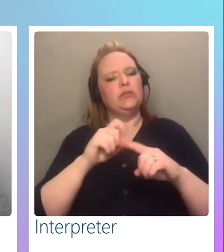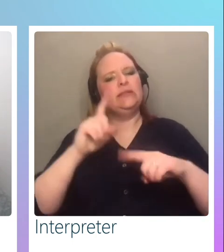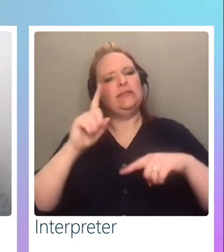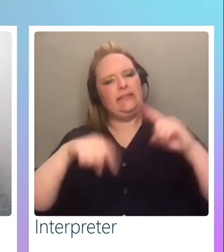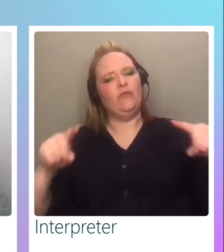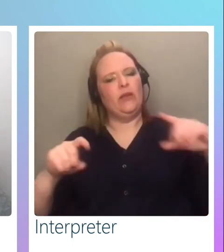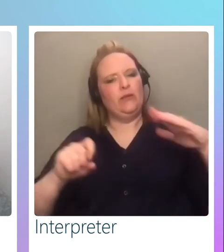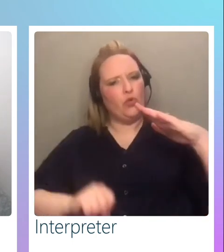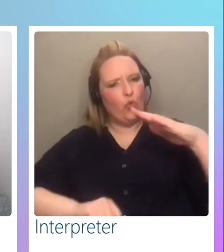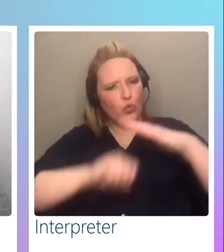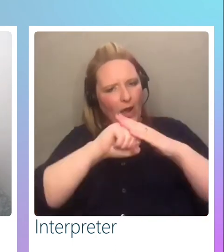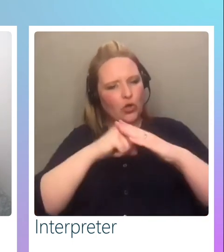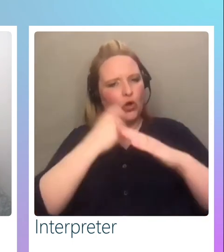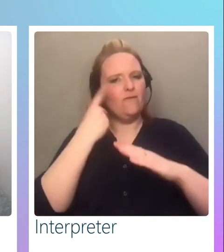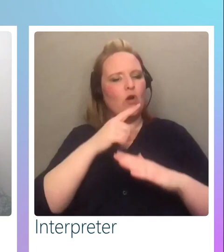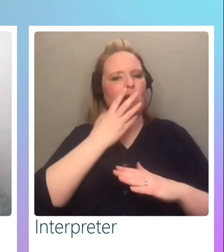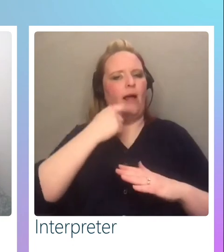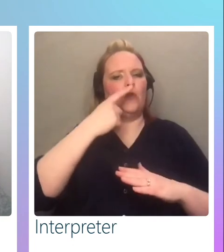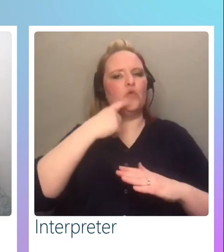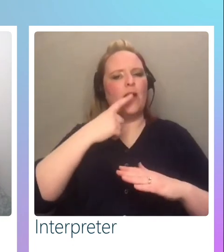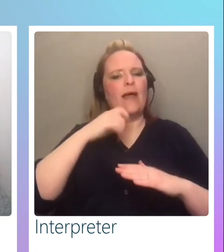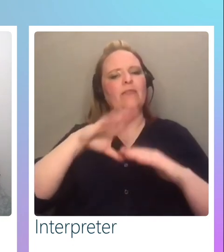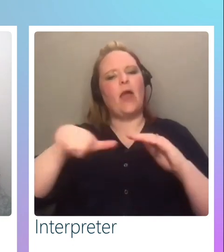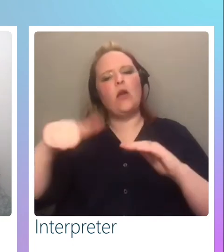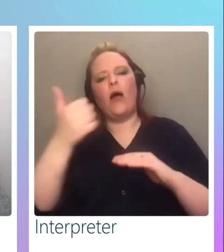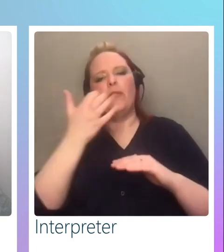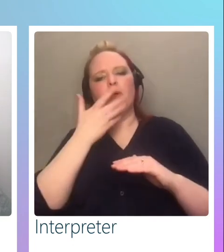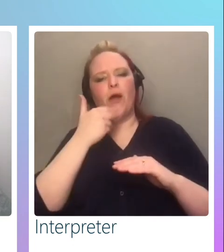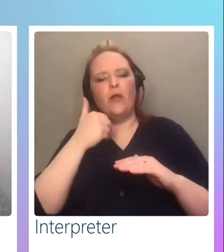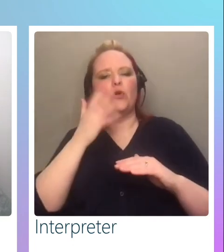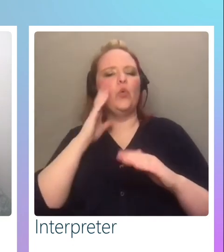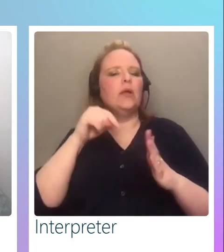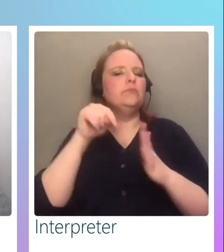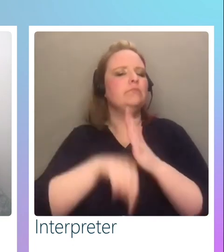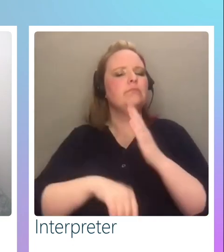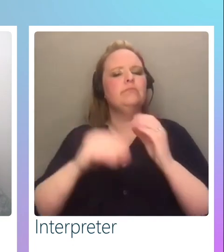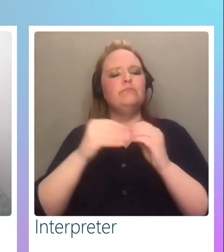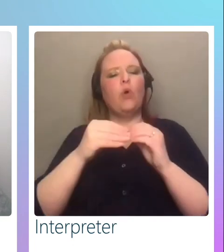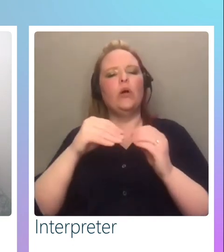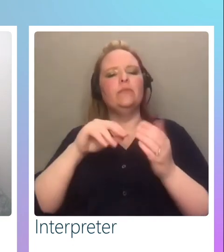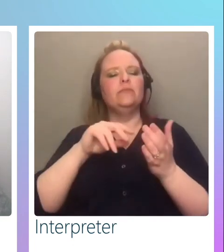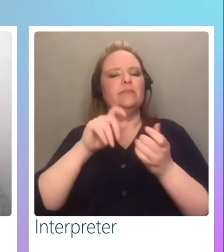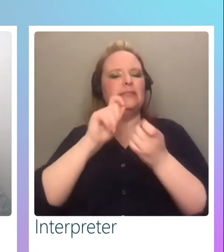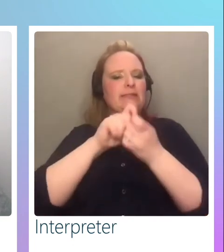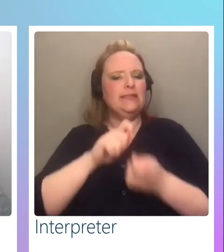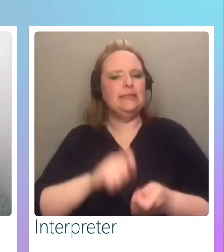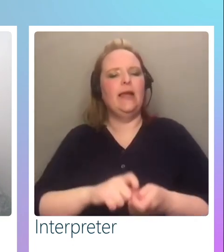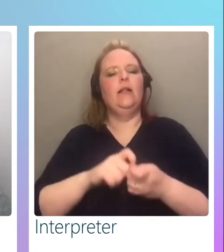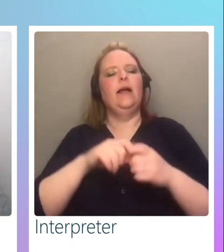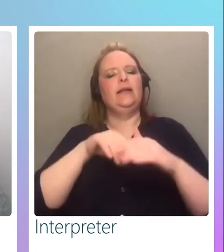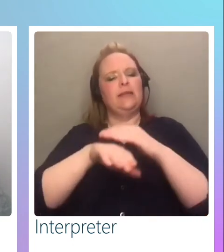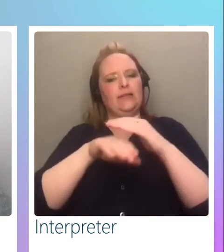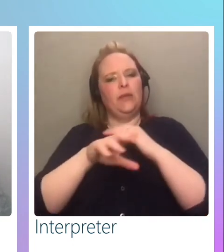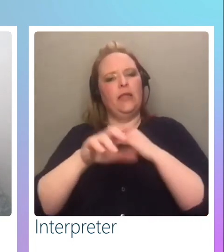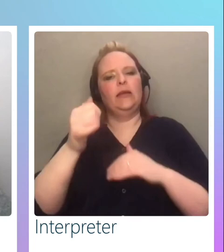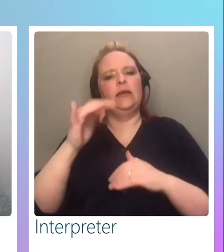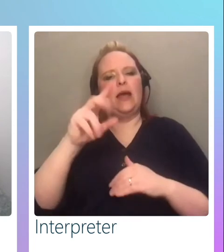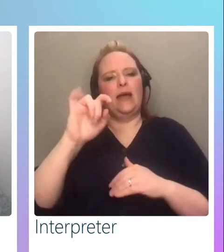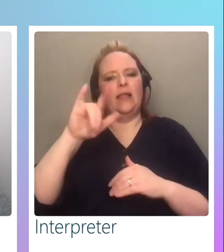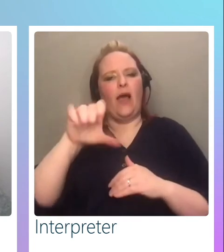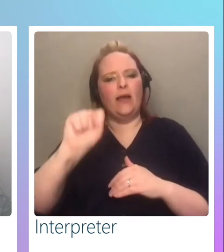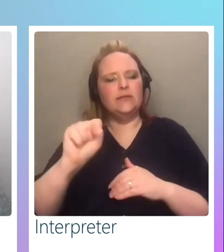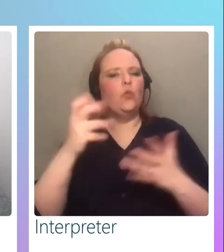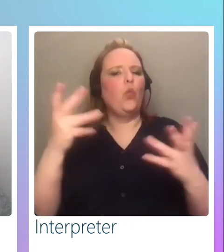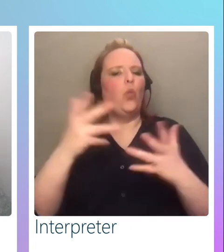red versus not just red things. And they go into a ton of detail on the Web Content Accessibility Guidelines as to why and what those thresholds